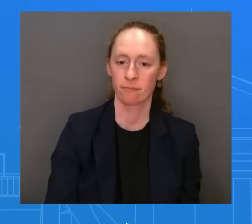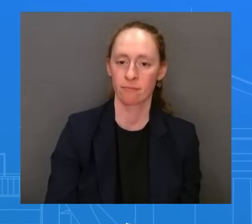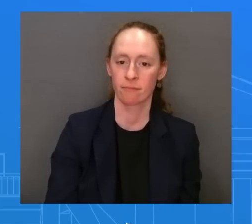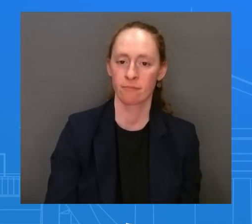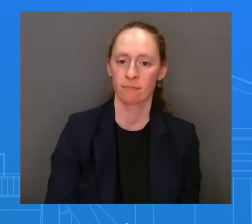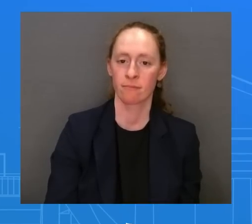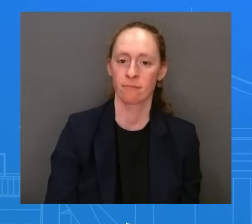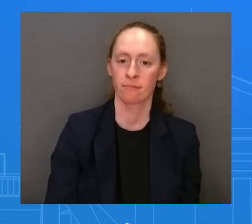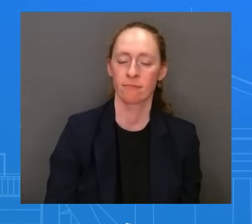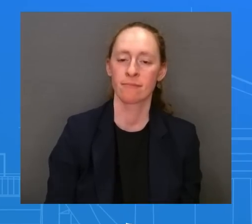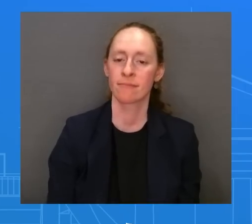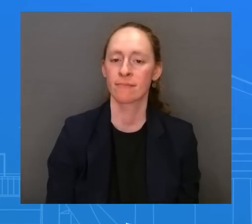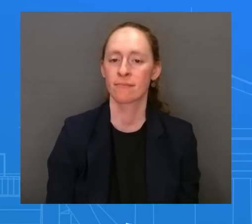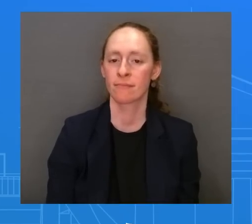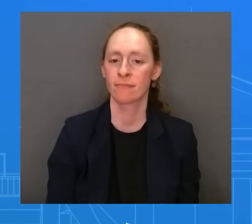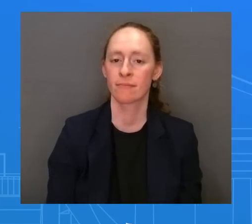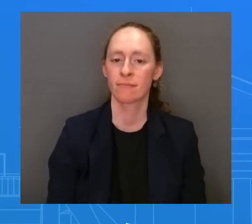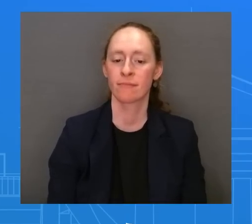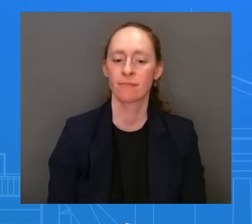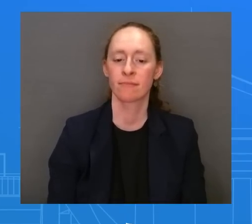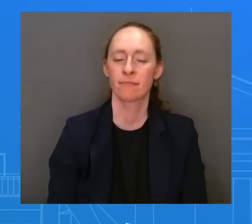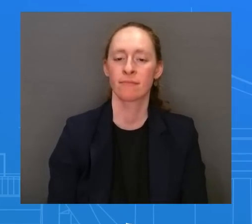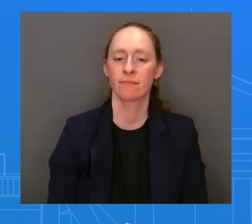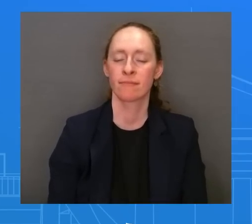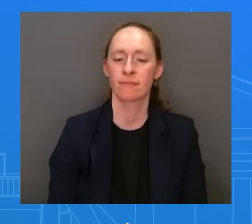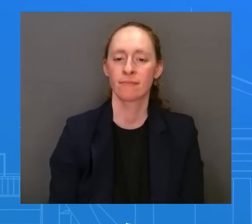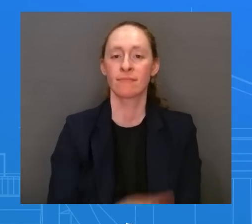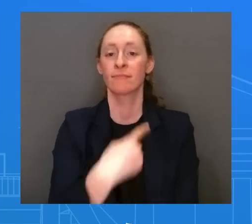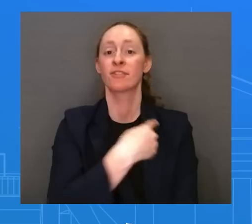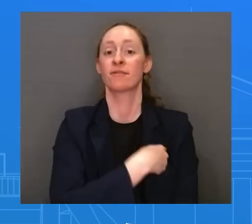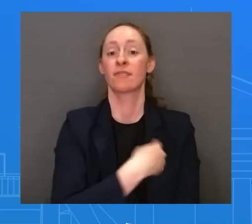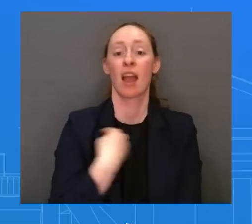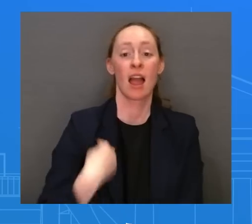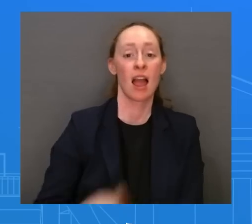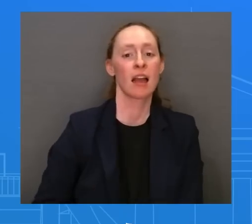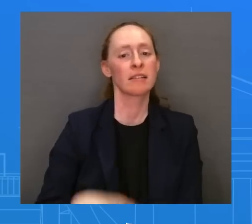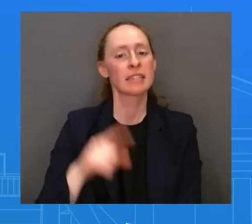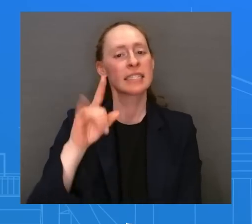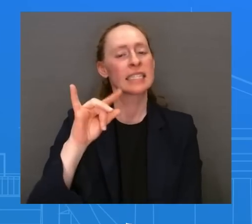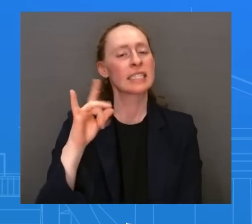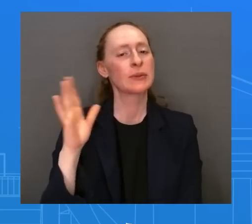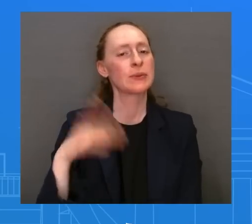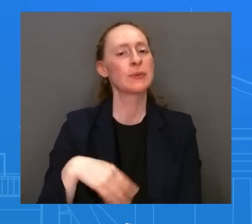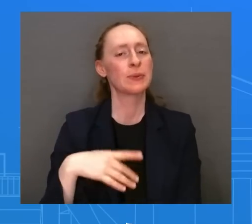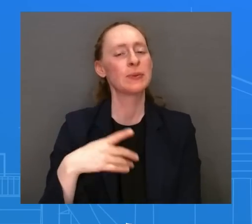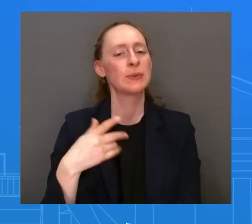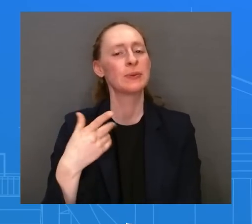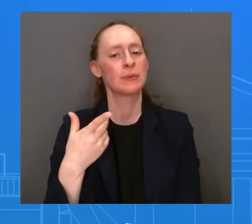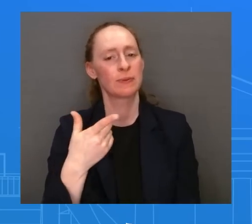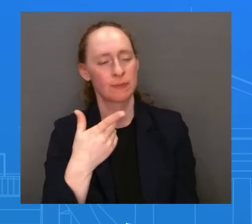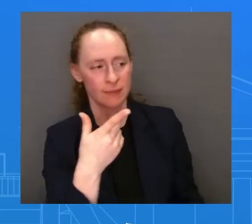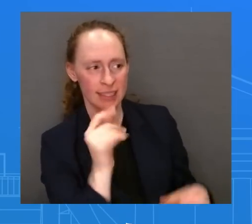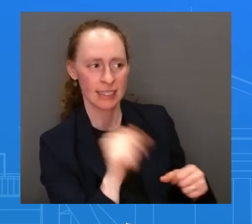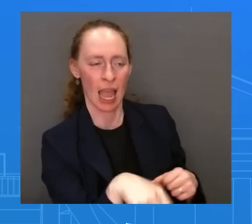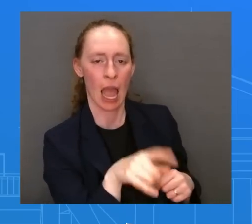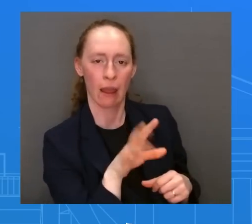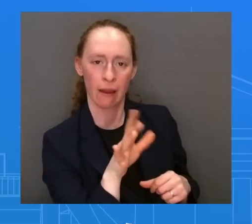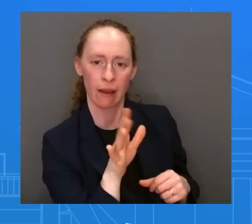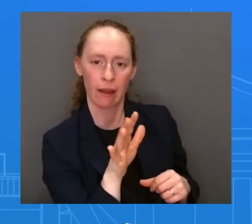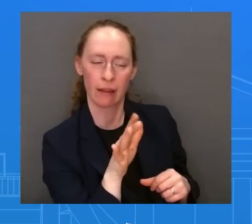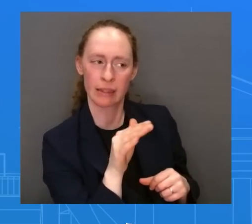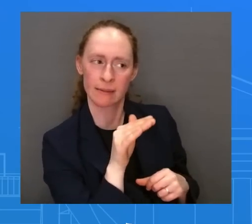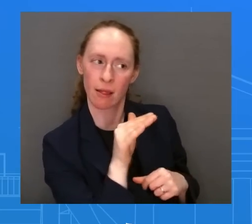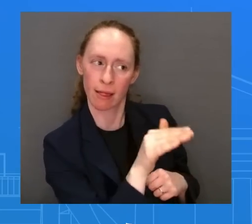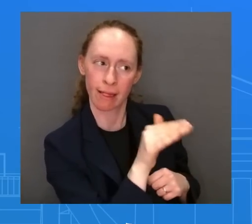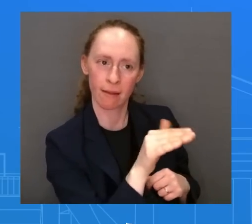urged them to use that influence to get Mr uh to get Mr Kim to do the right thing and to be willing to sit down with us as we have said